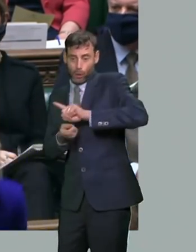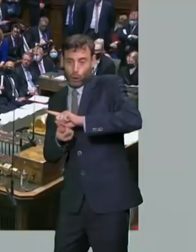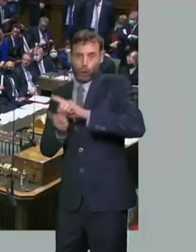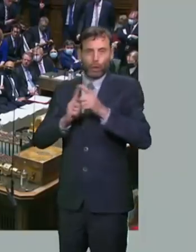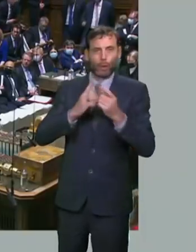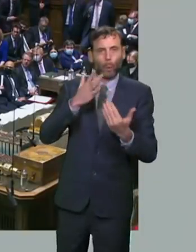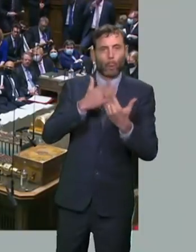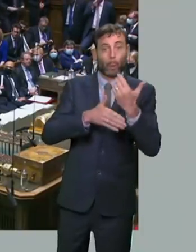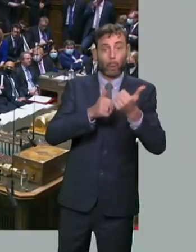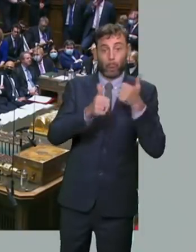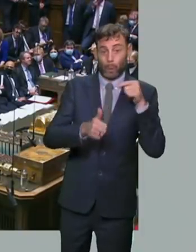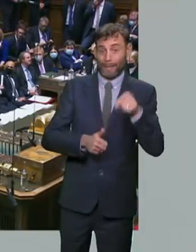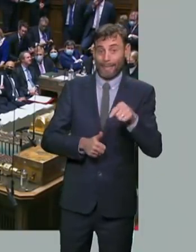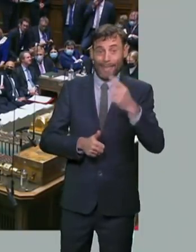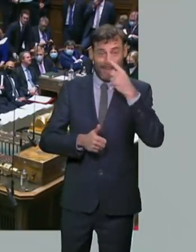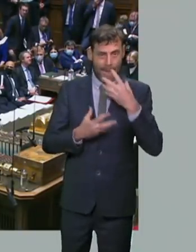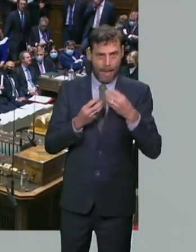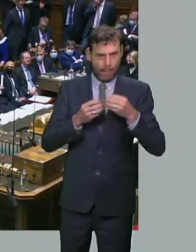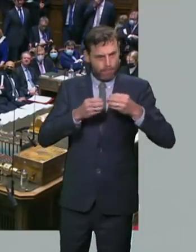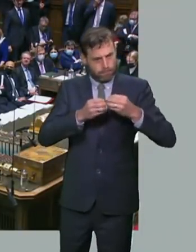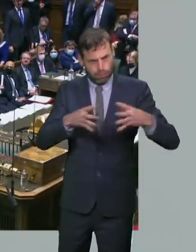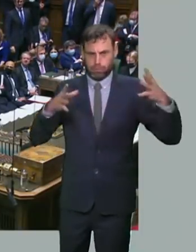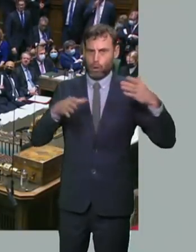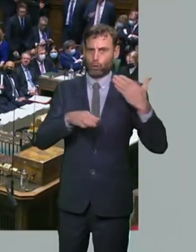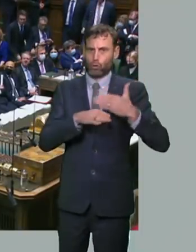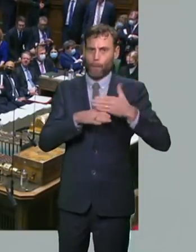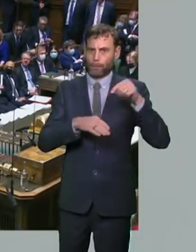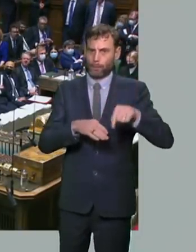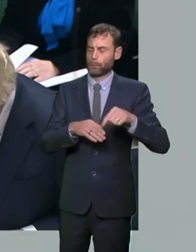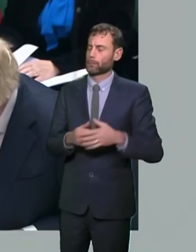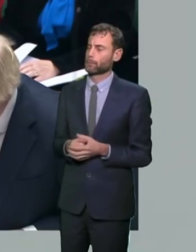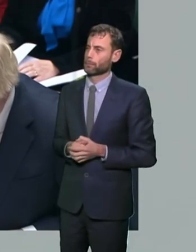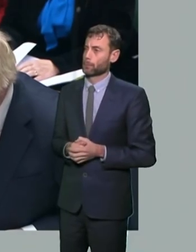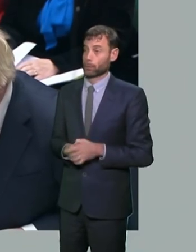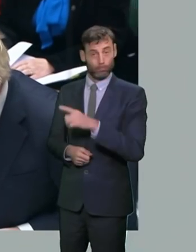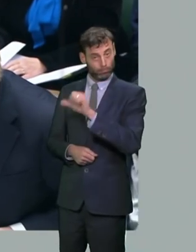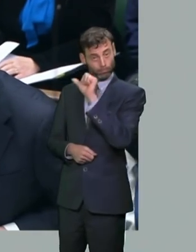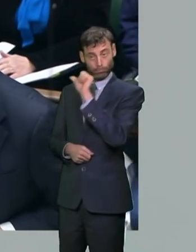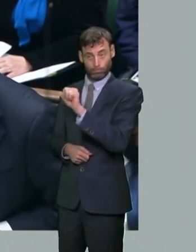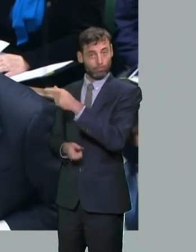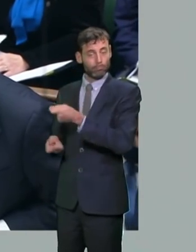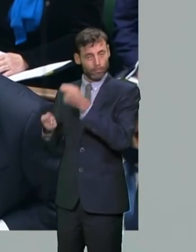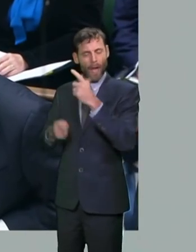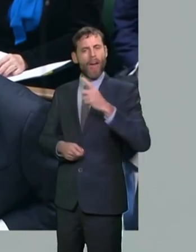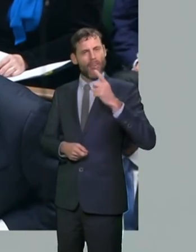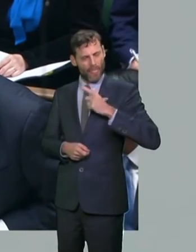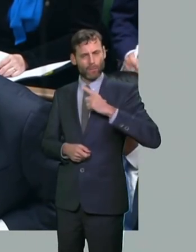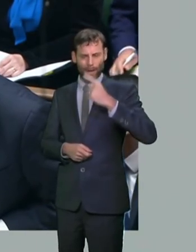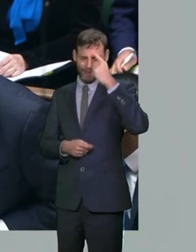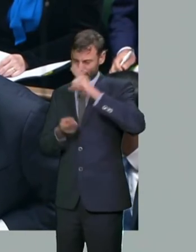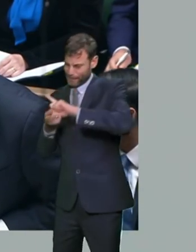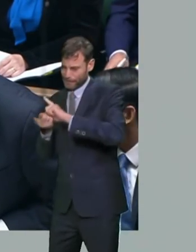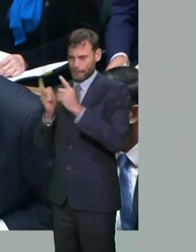world? Prime Minister. I totally agree with my right honourable friend, who's right about this and many other things, and that's why our transition to green